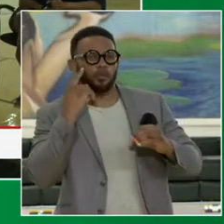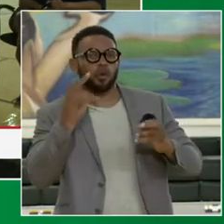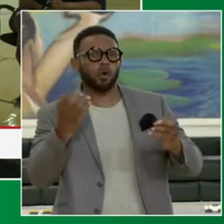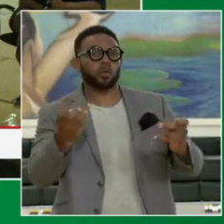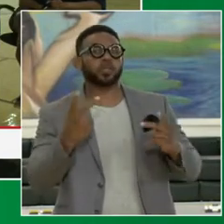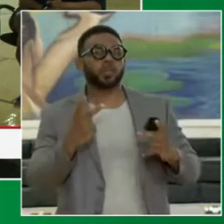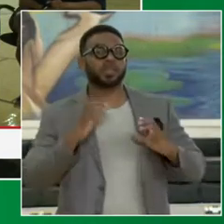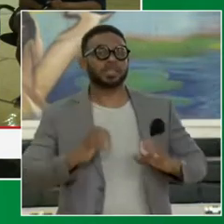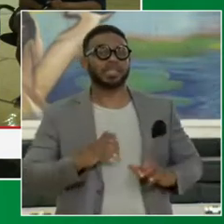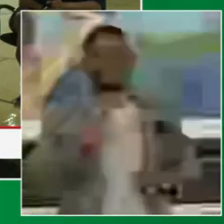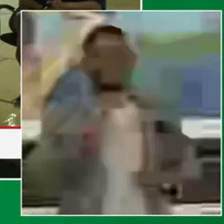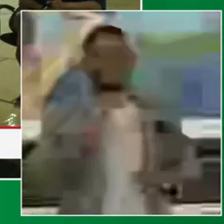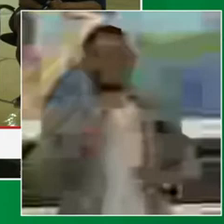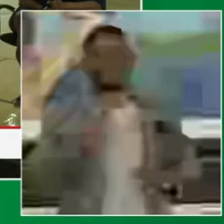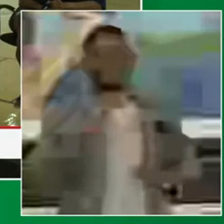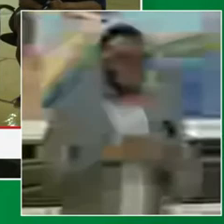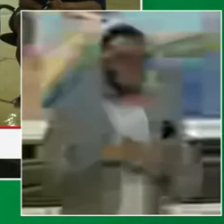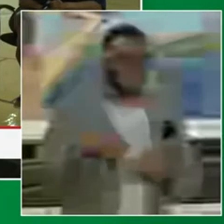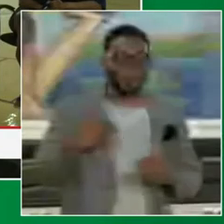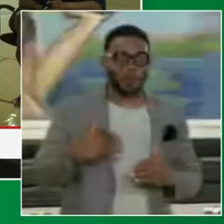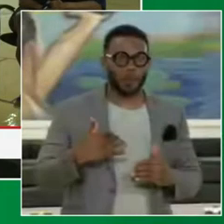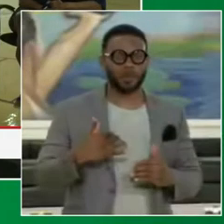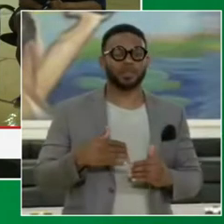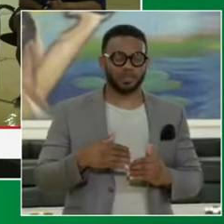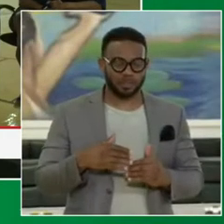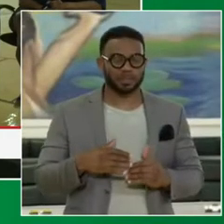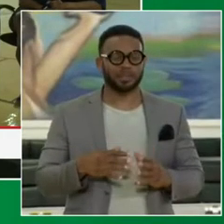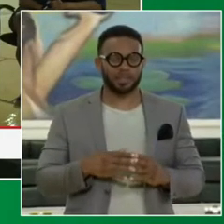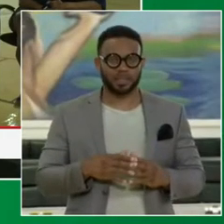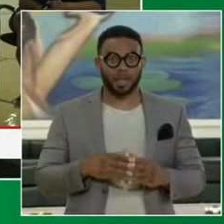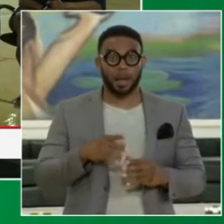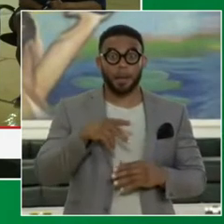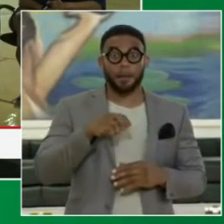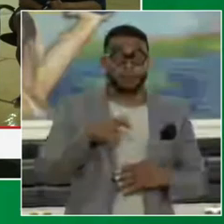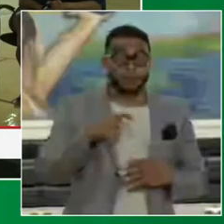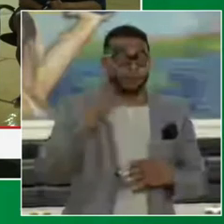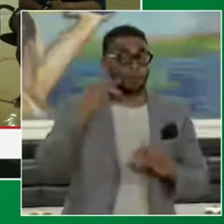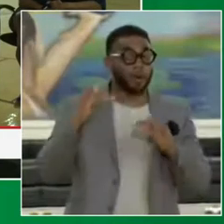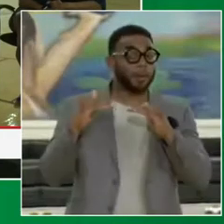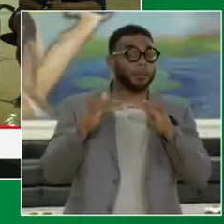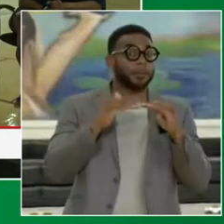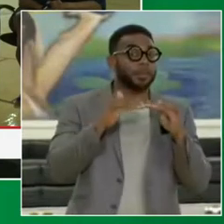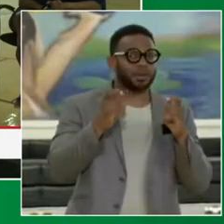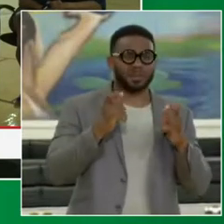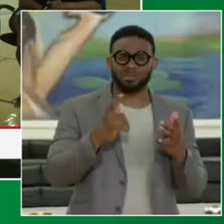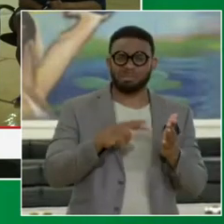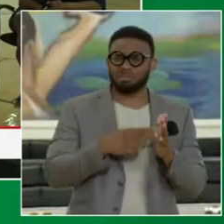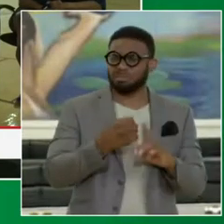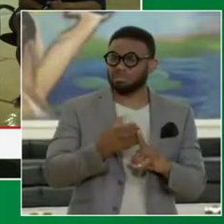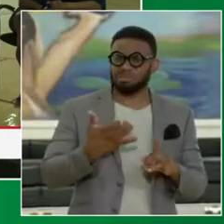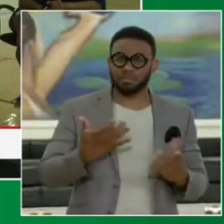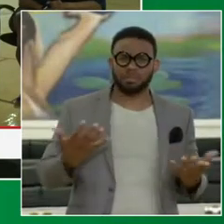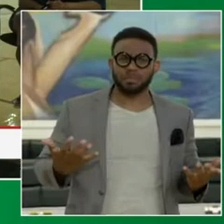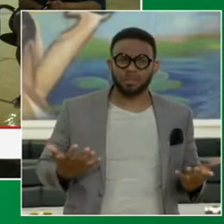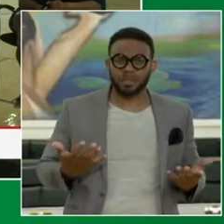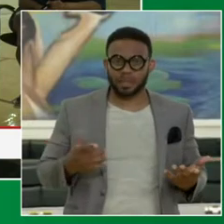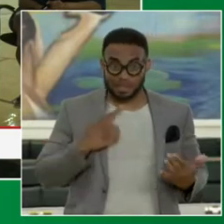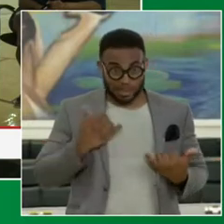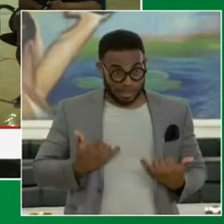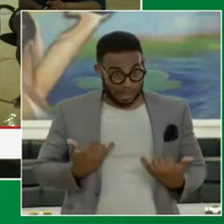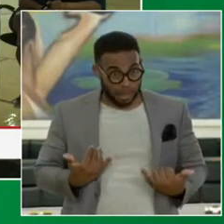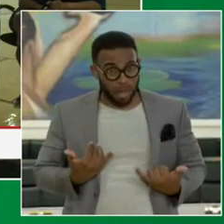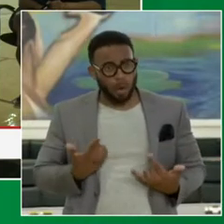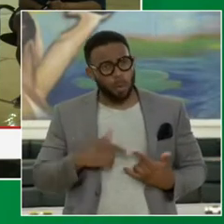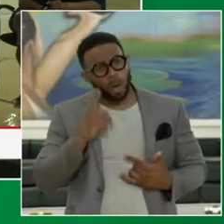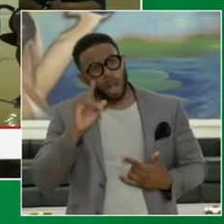Citizens, $600,000, just over $600,000 for peer navigators. So talk to us about peer navigators. Does it exist now, and